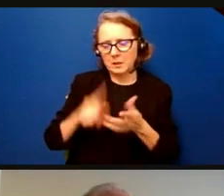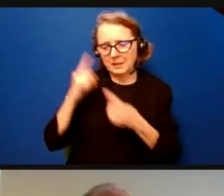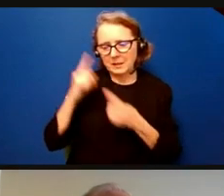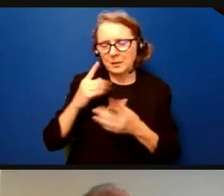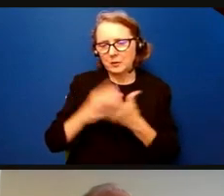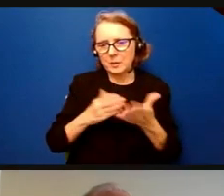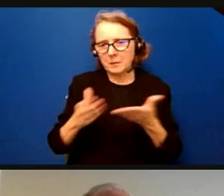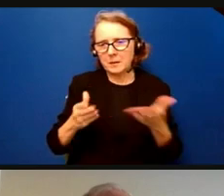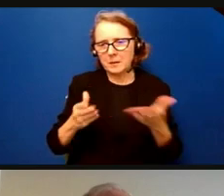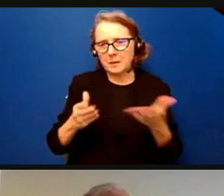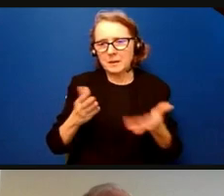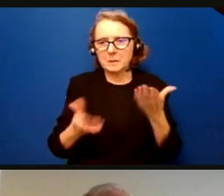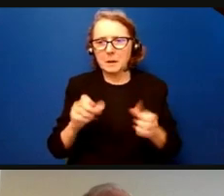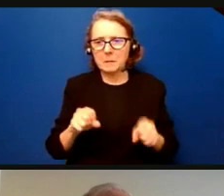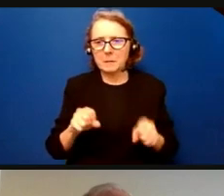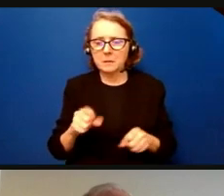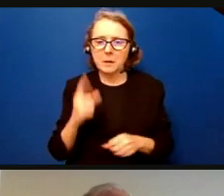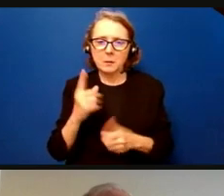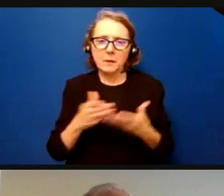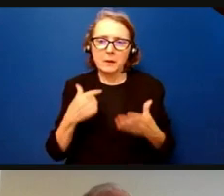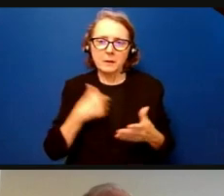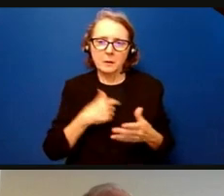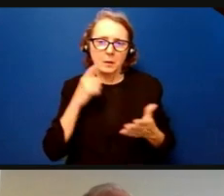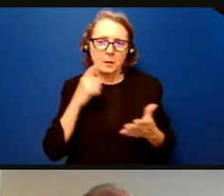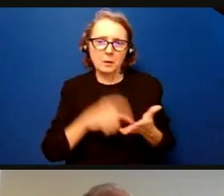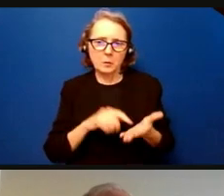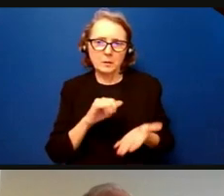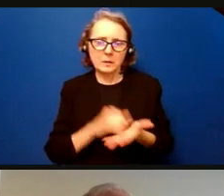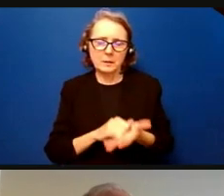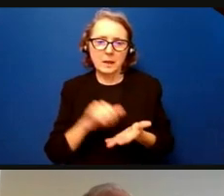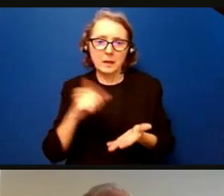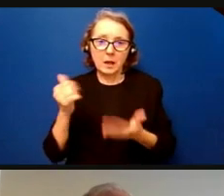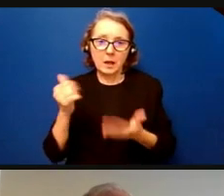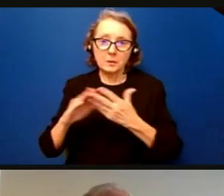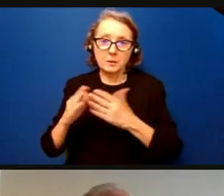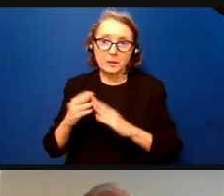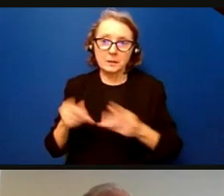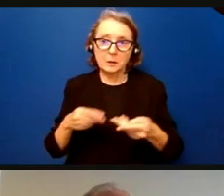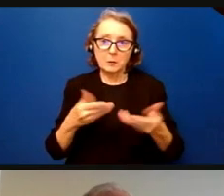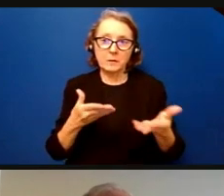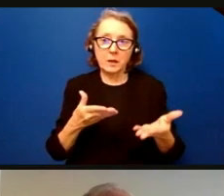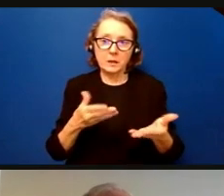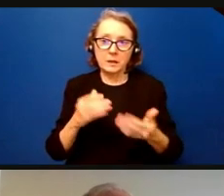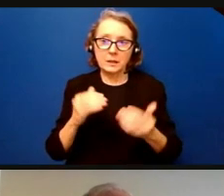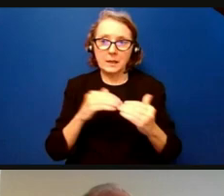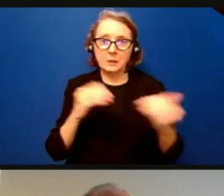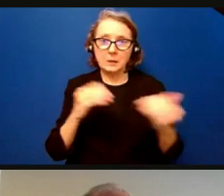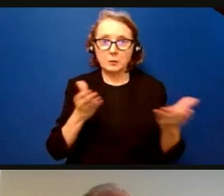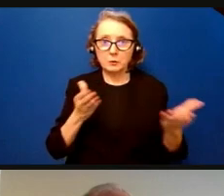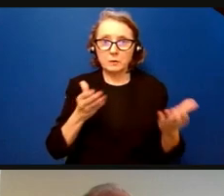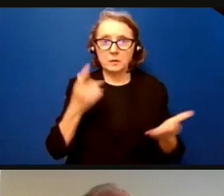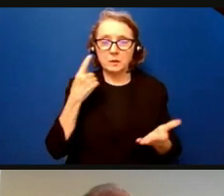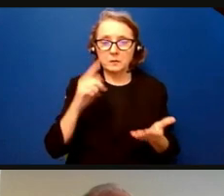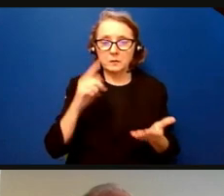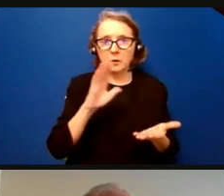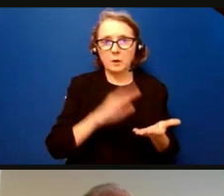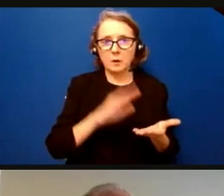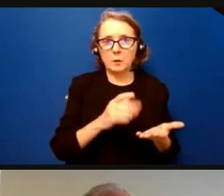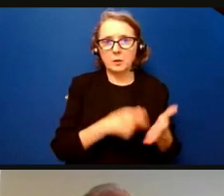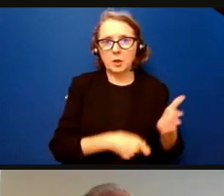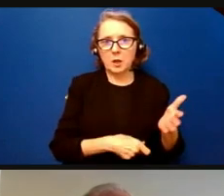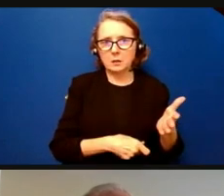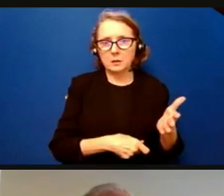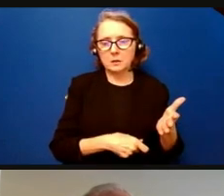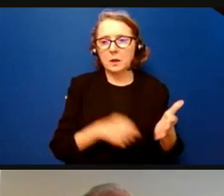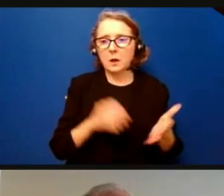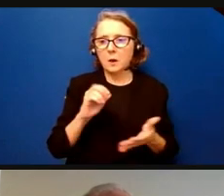might be possible. One of the things that we noticed is that other cities are providing equal services for a lower cost,